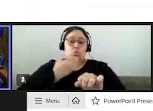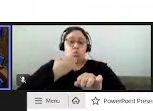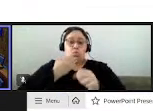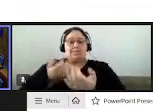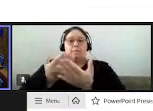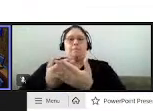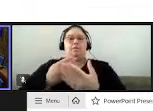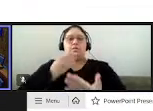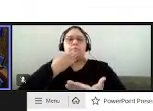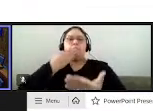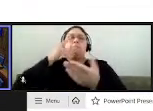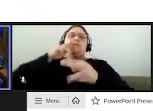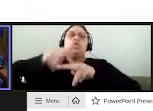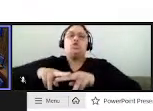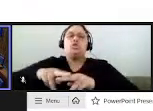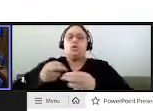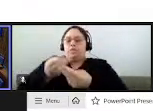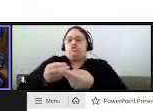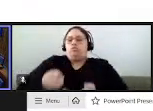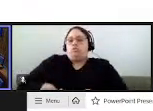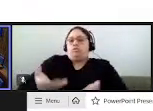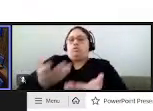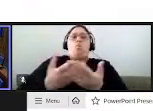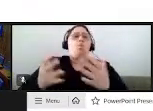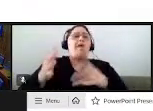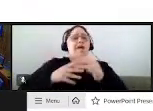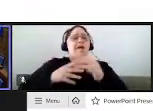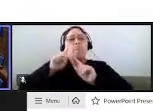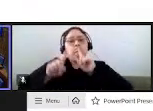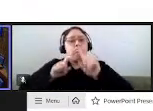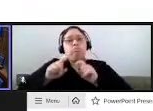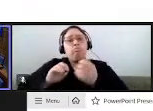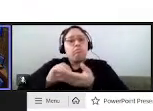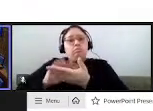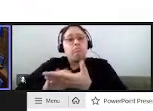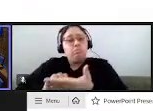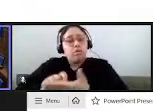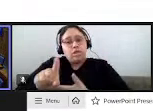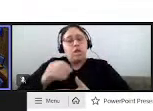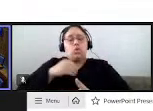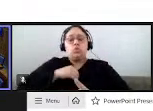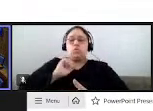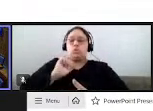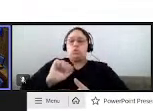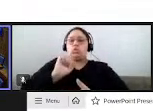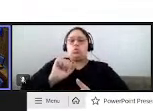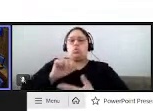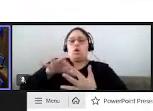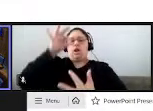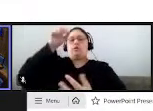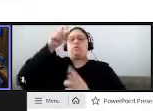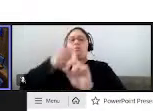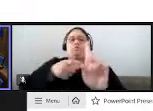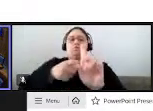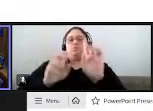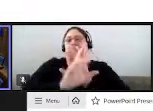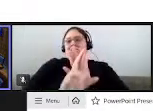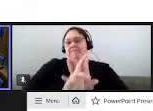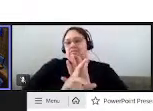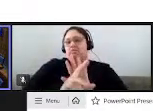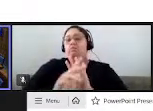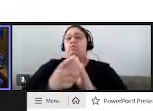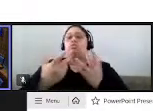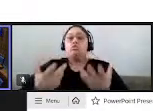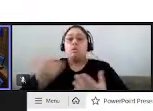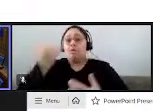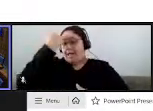submit petitions, but also to raise queries with your elected public representatives. So the